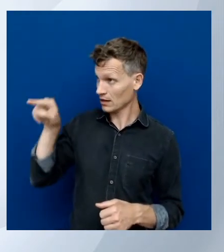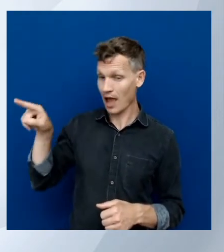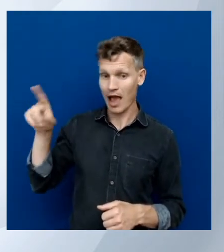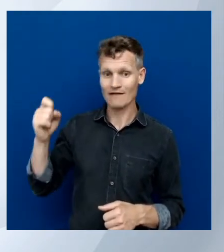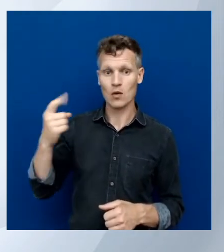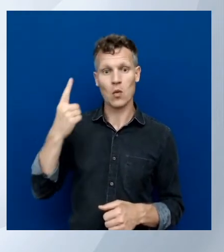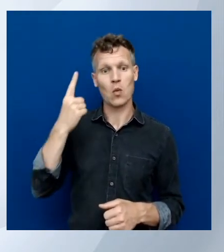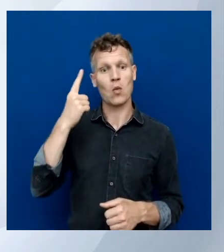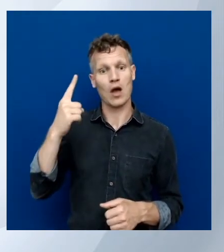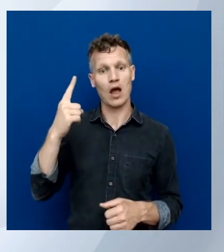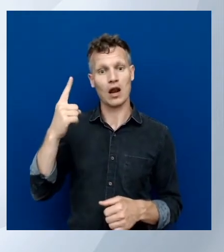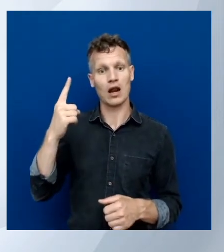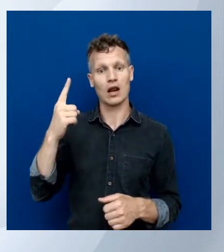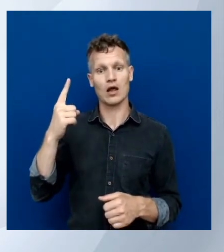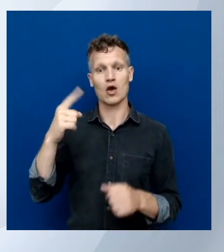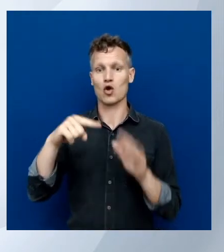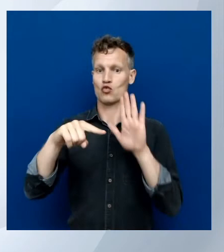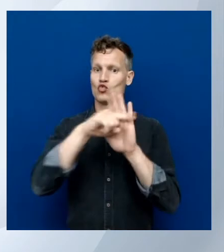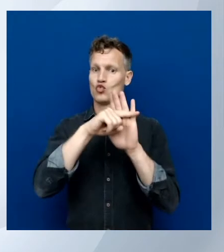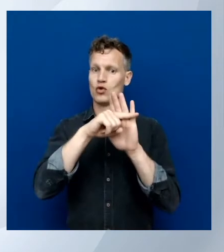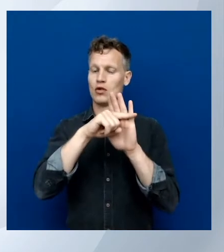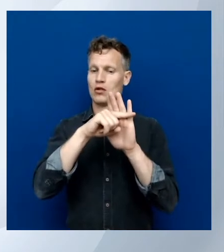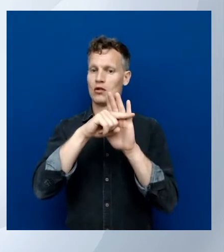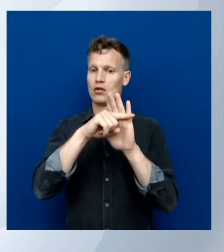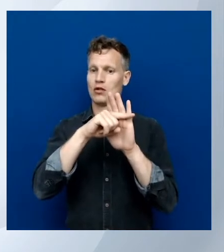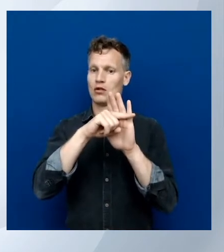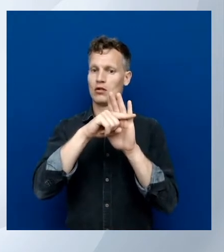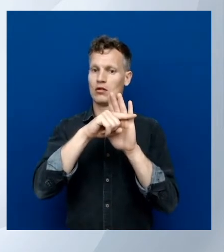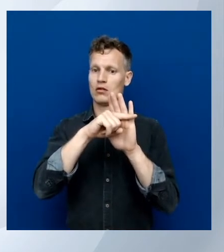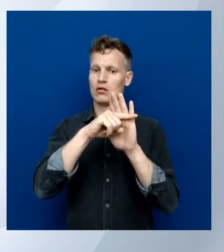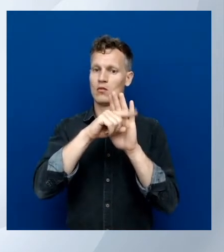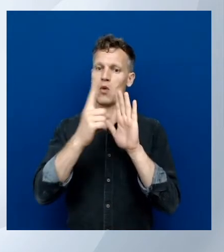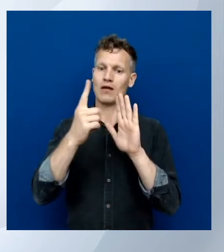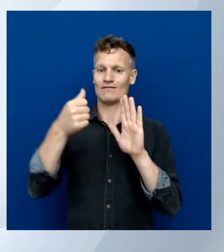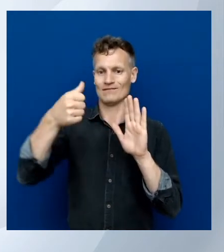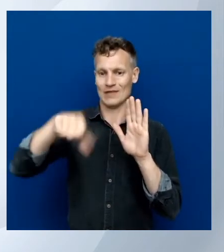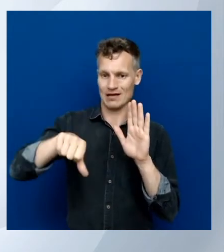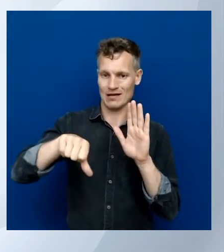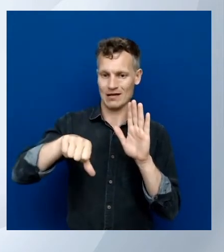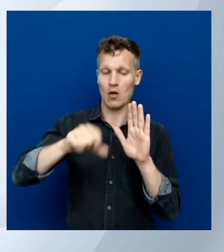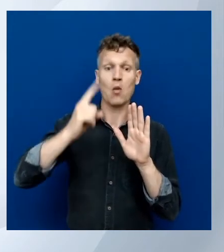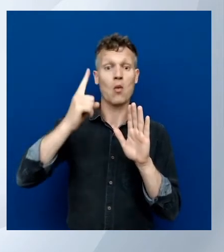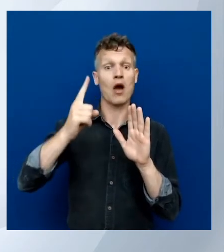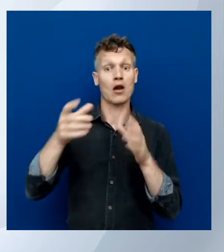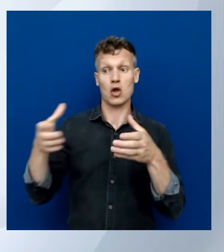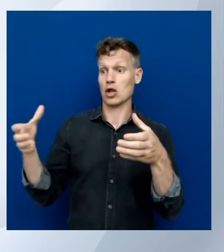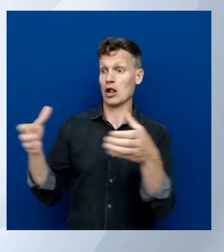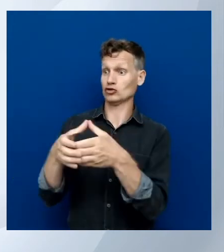rule, because there's one pod now in your cluster that does not apply